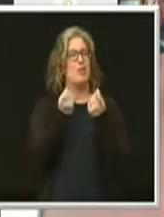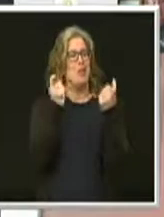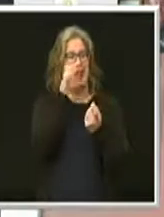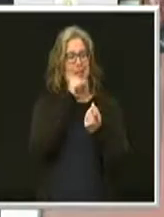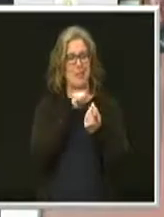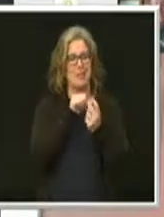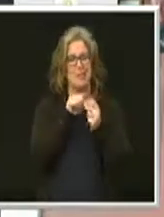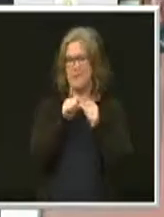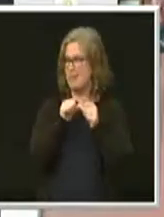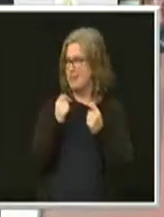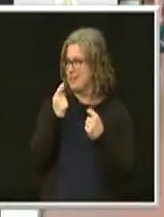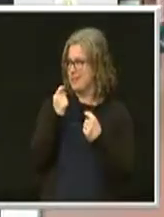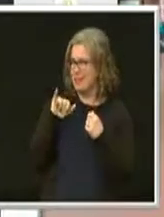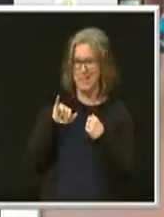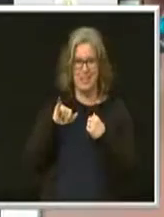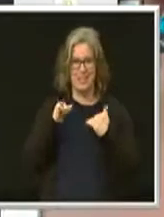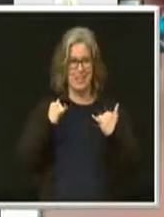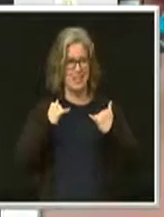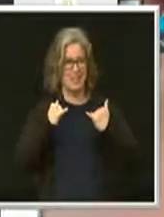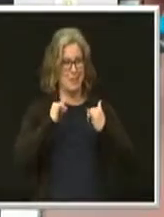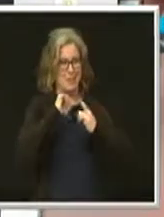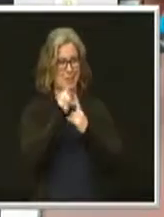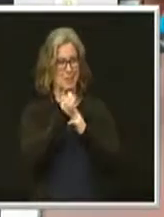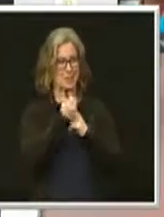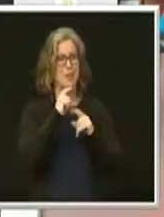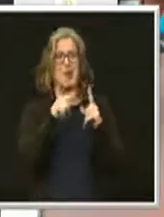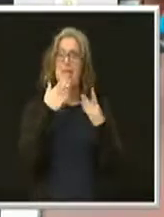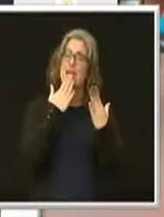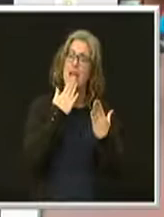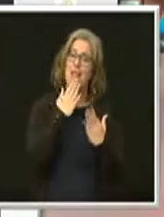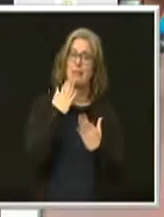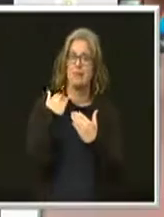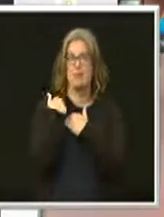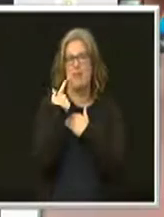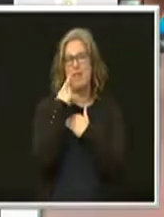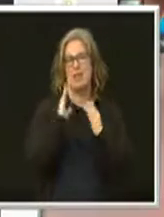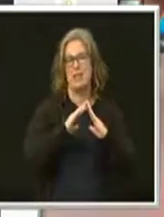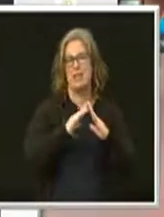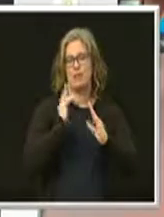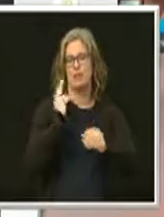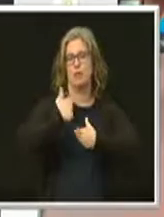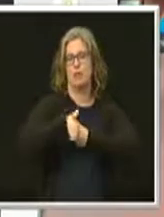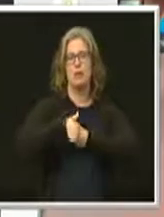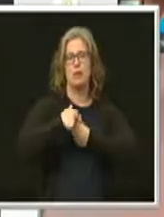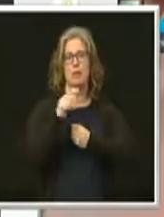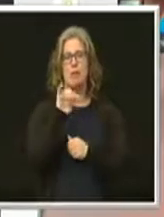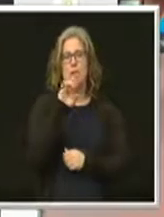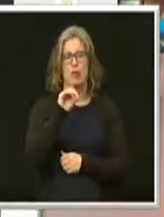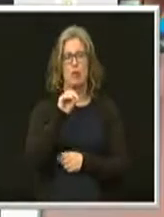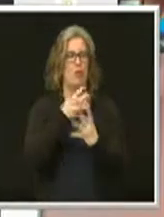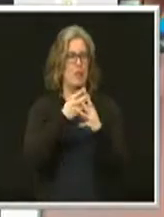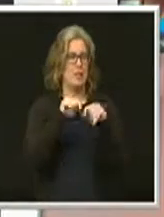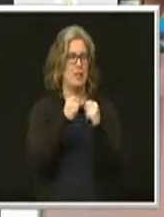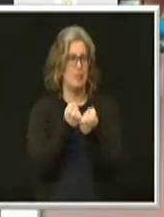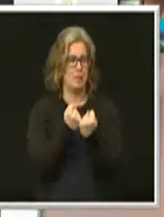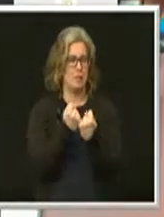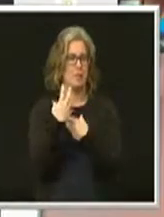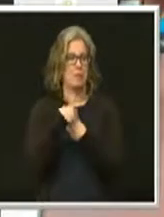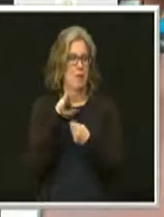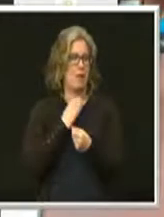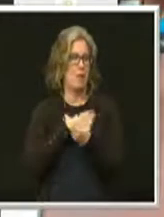in keeping with the times for that. So I want to thank them on behalf of our city for joining the Metro Corrections team and being part